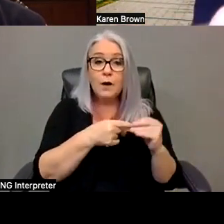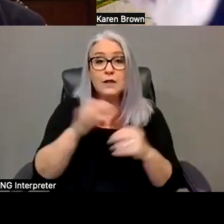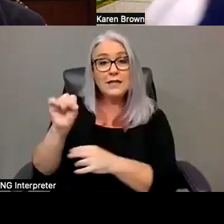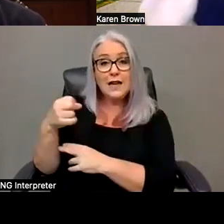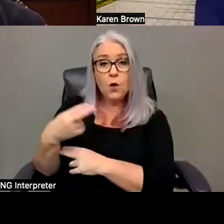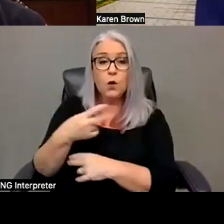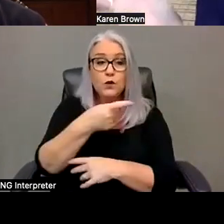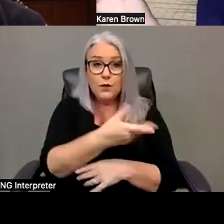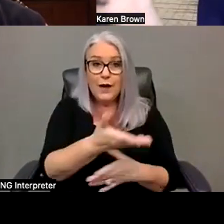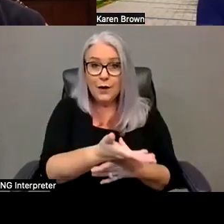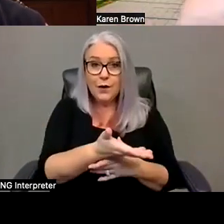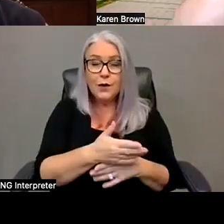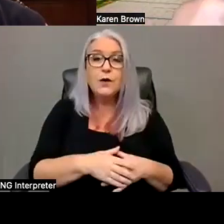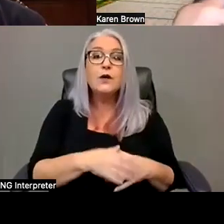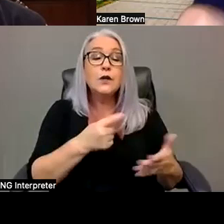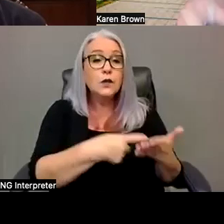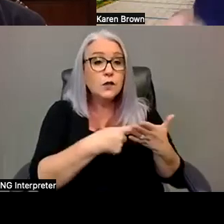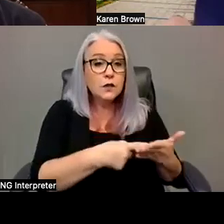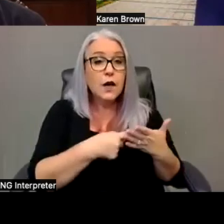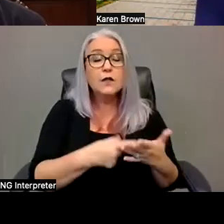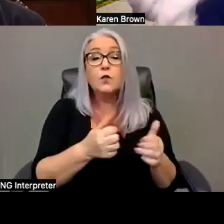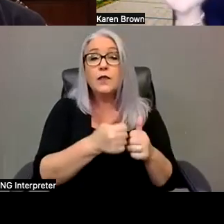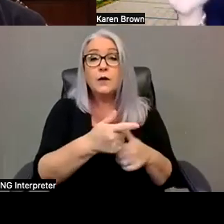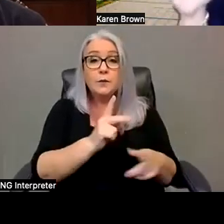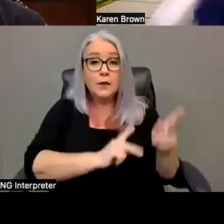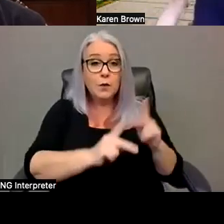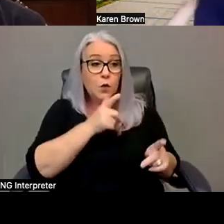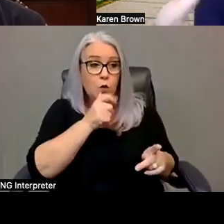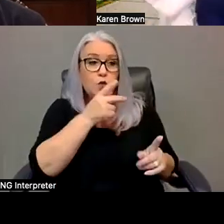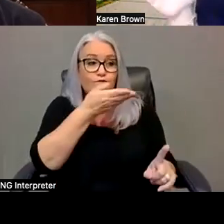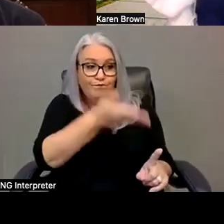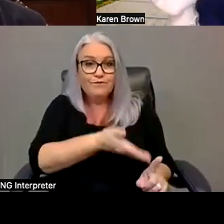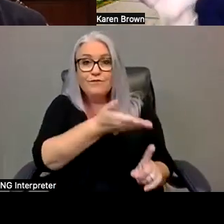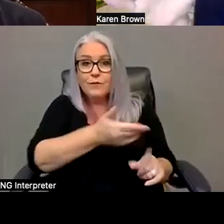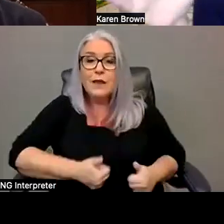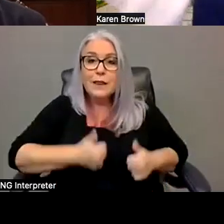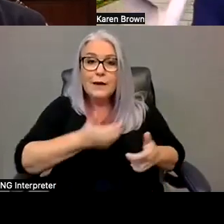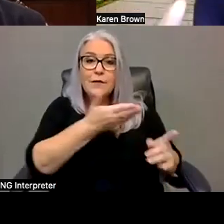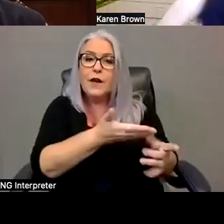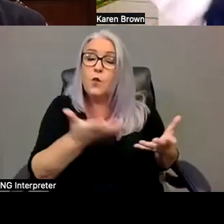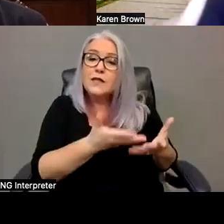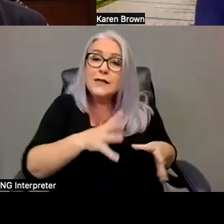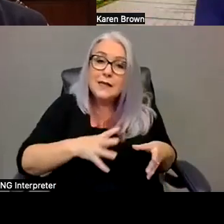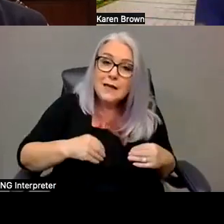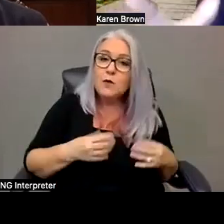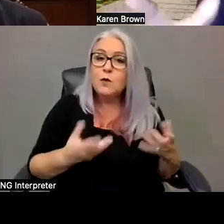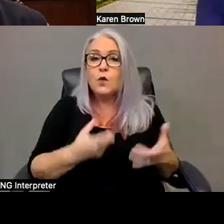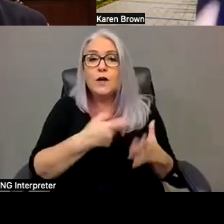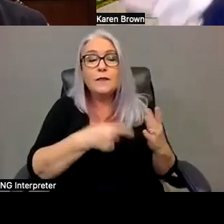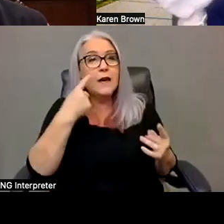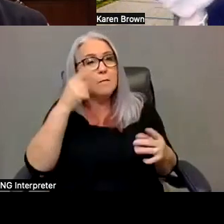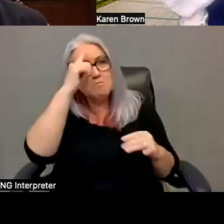there, and that is the residents of Hudson Harbor, to talk to them about what would be acceptable to them, what they see